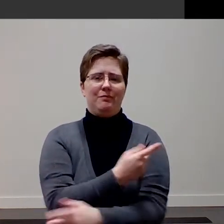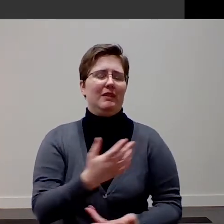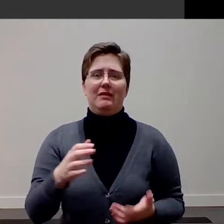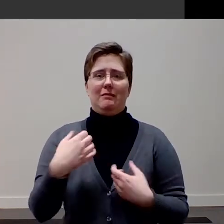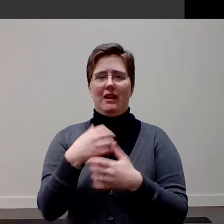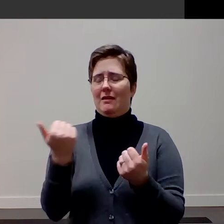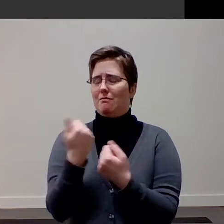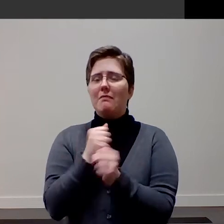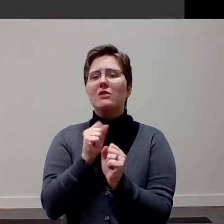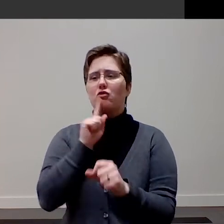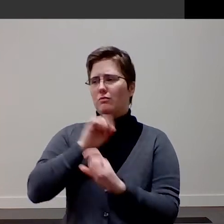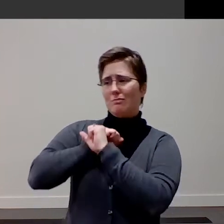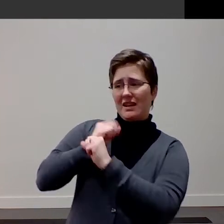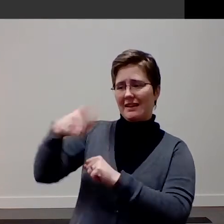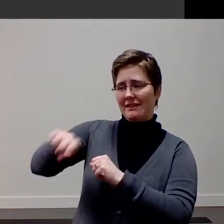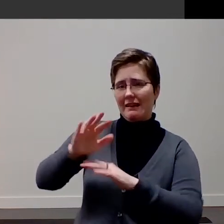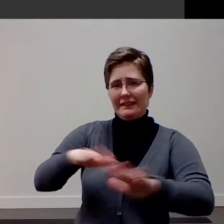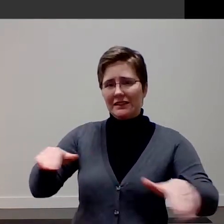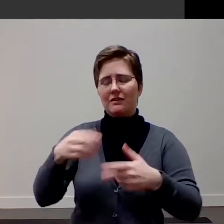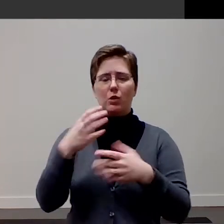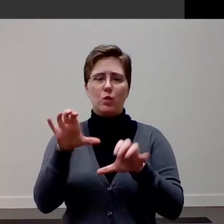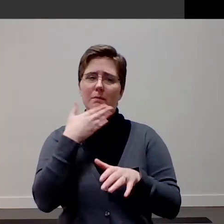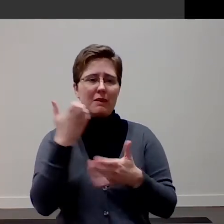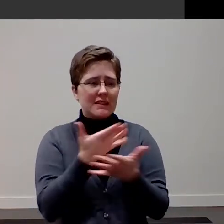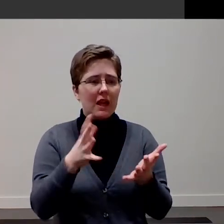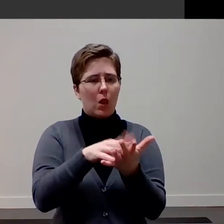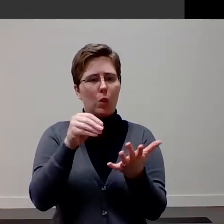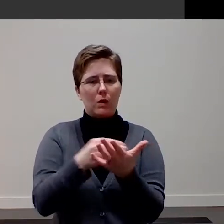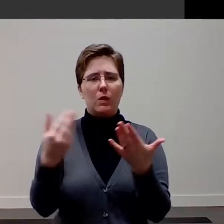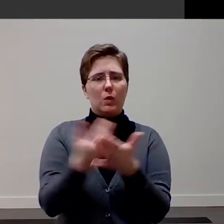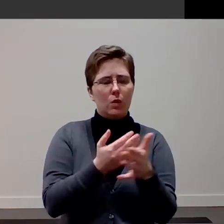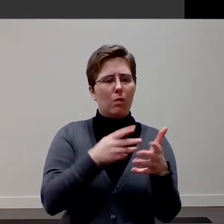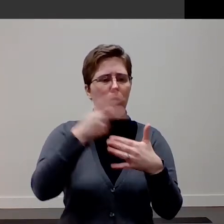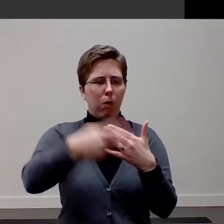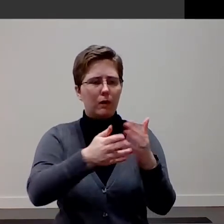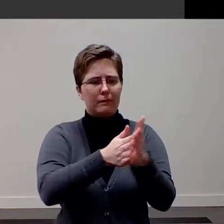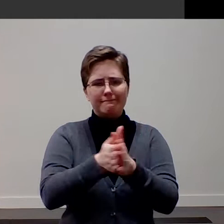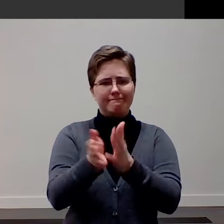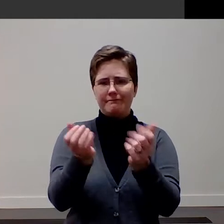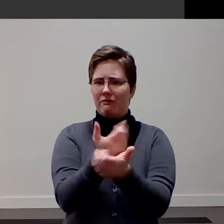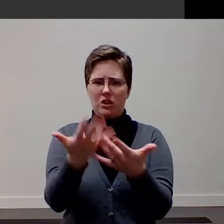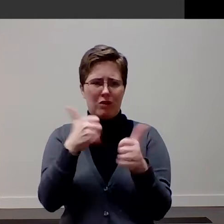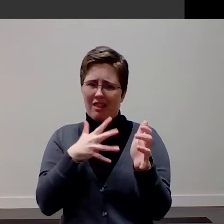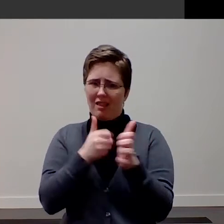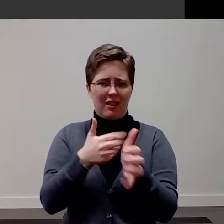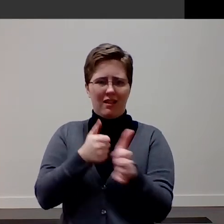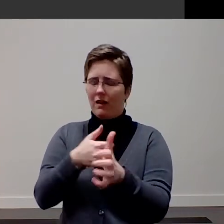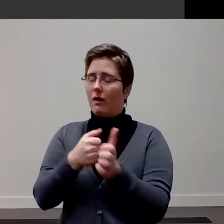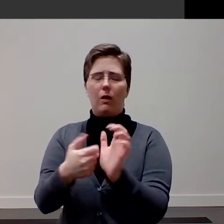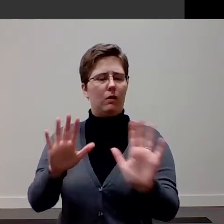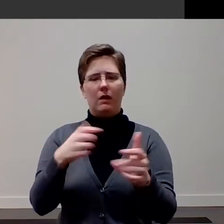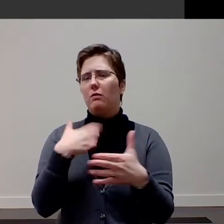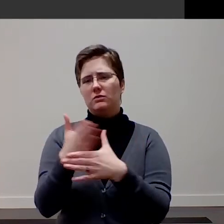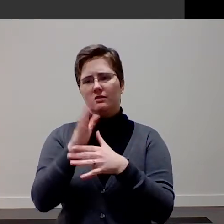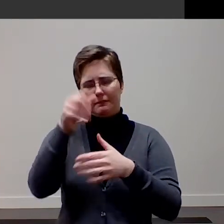sure that we're protecting kids and doing the best thing and learning new initiatives and programs, and trying to keep up with it all. So I do want to share